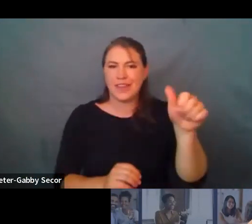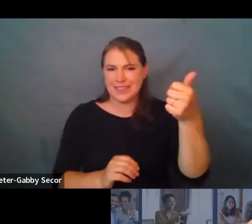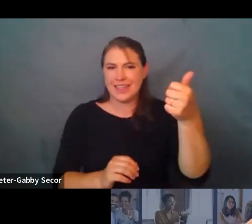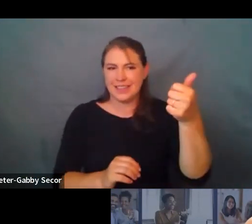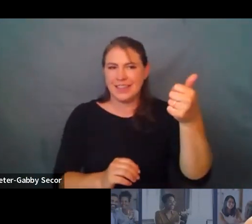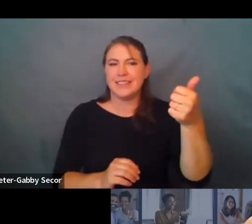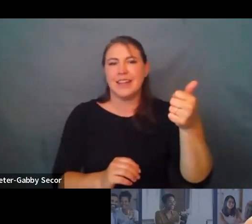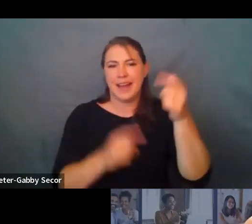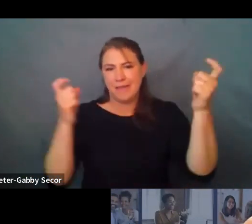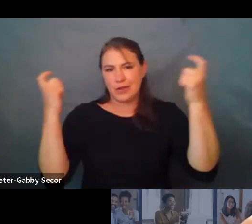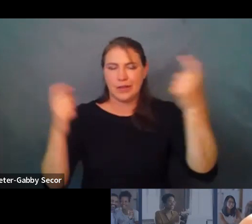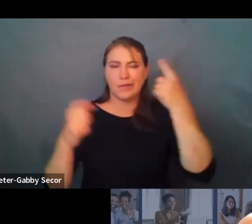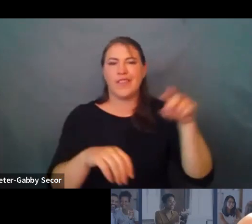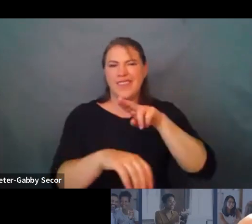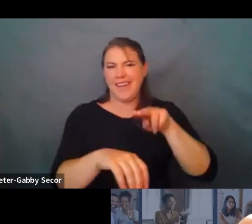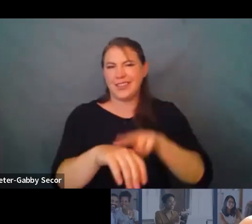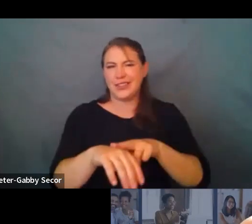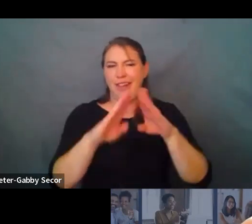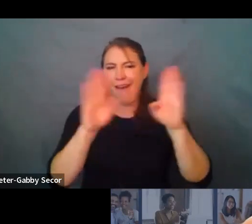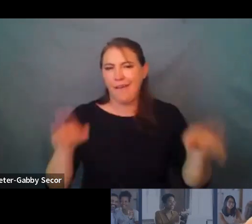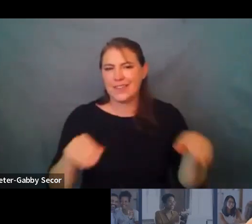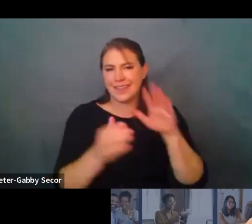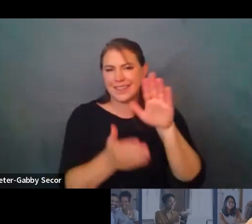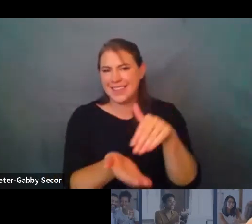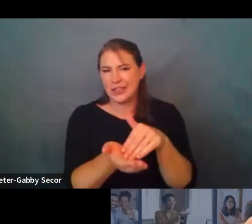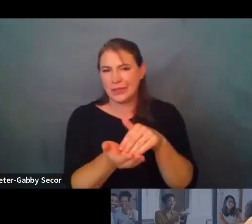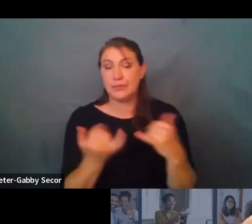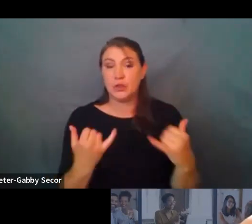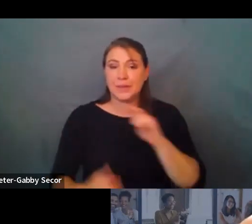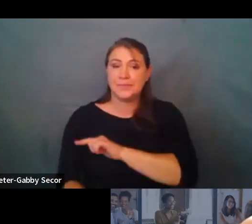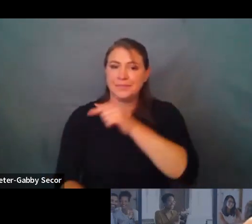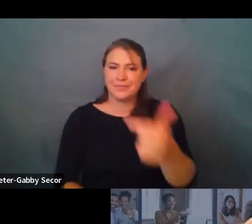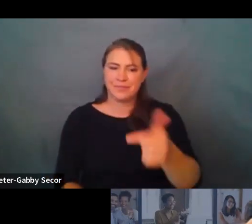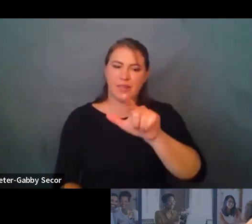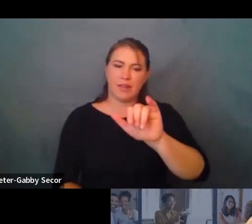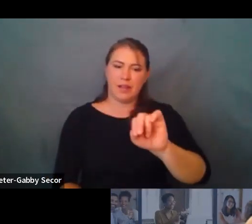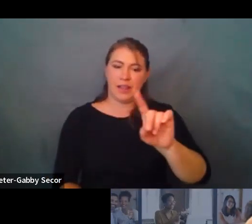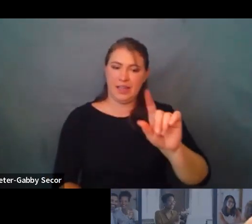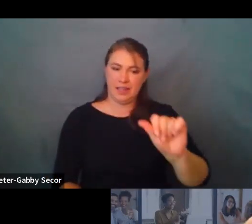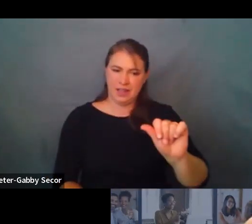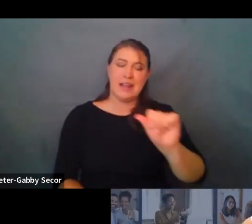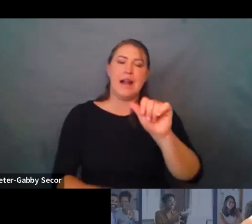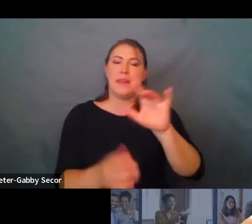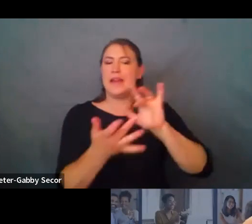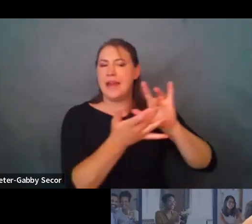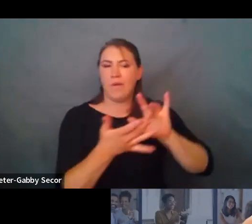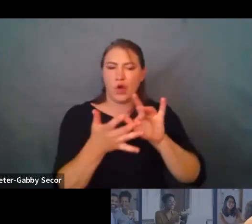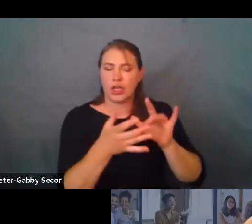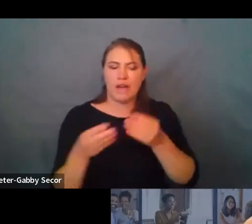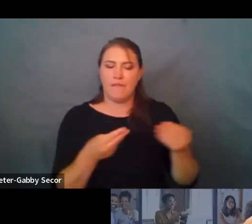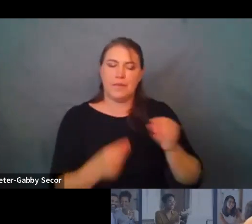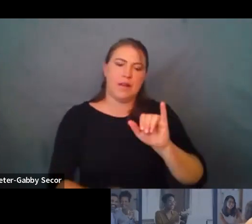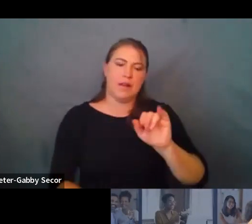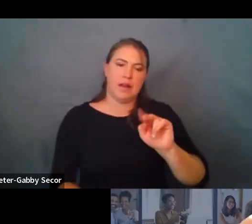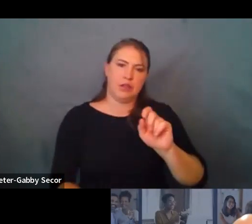National Housing Resource Center. Linda, let's turn to you. I mean, the network of intermediaries is really broad